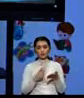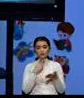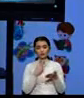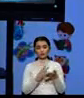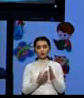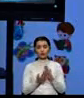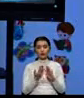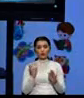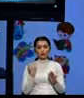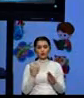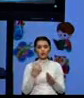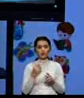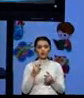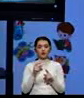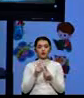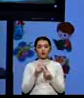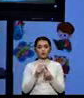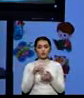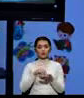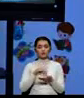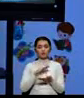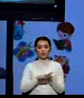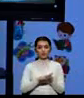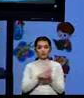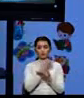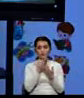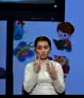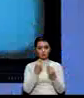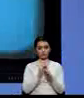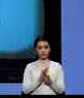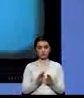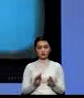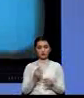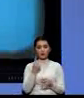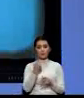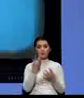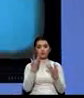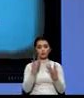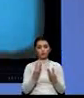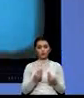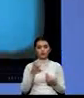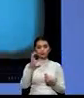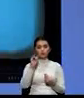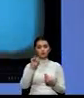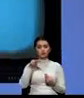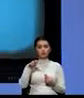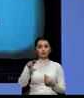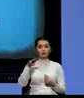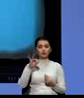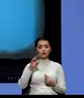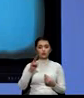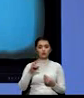davomida notanish so'zlarni belgilab borishni unutmang. Bir kuni Sultan